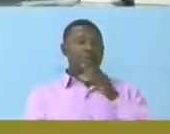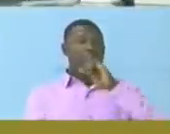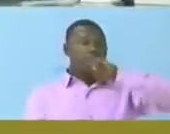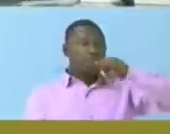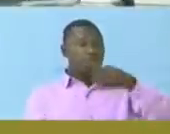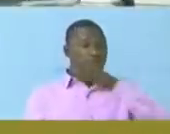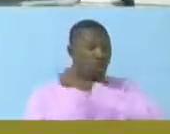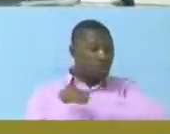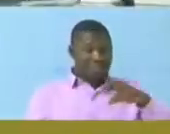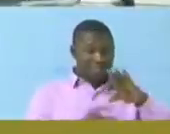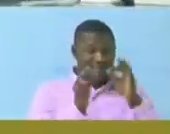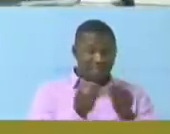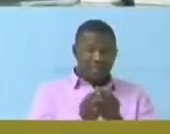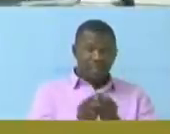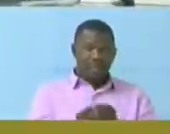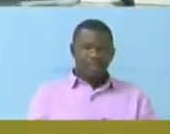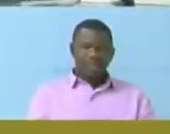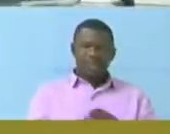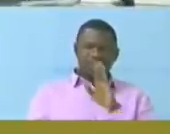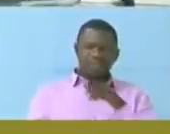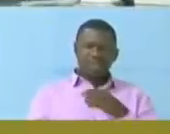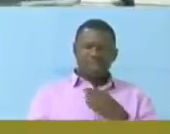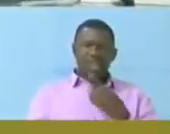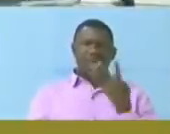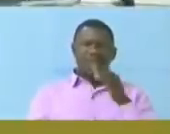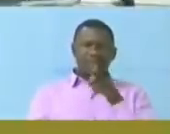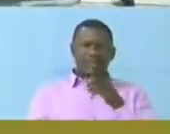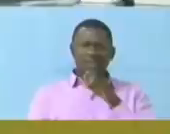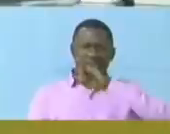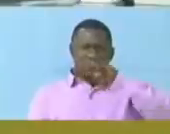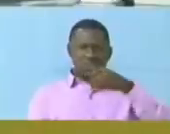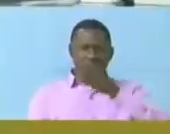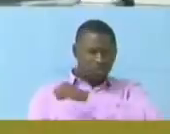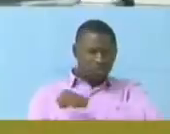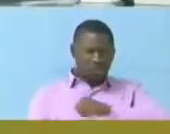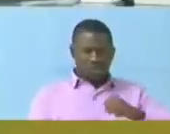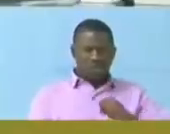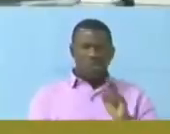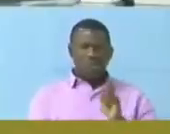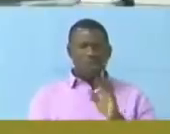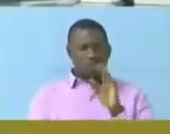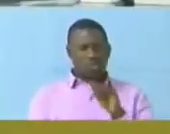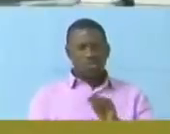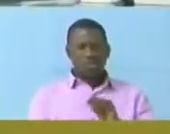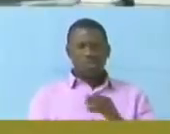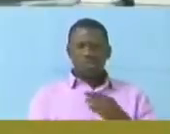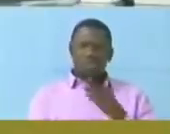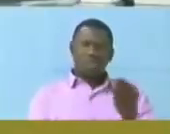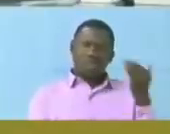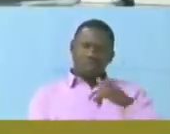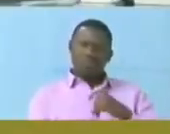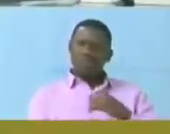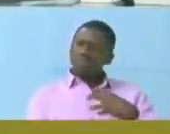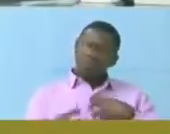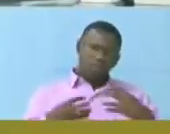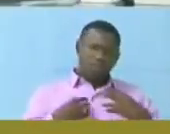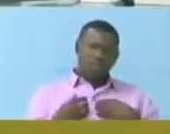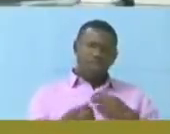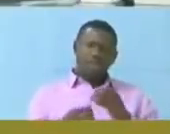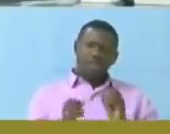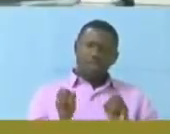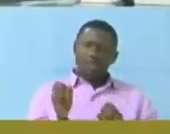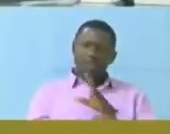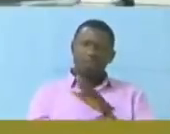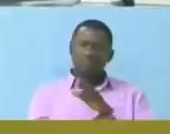junglers." I said, "He's a jungler. I think what I did is good too, because he came to complain and I refer him to traffic, and